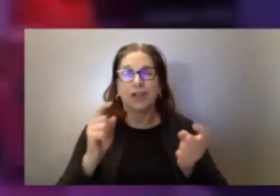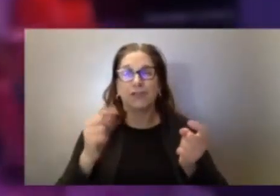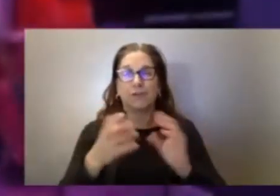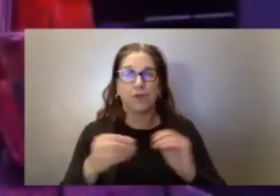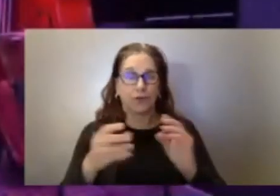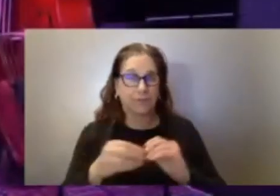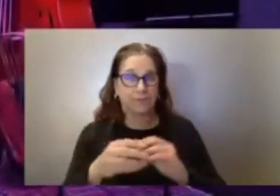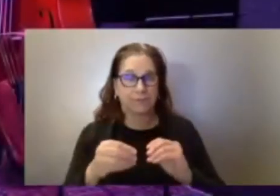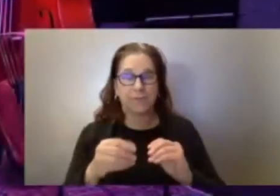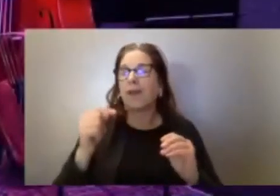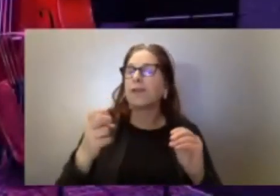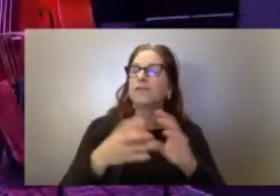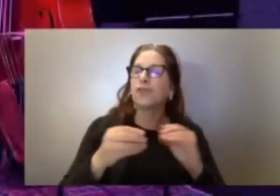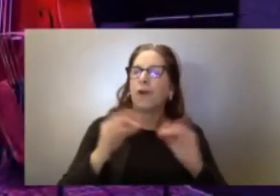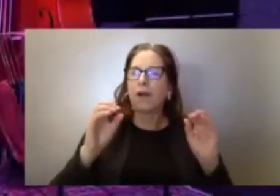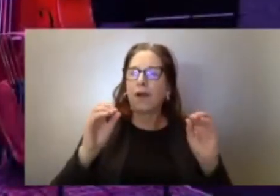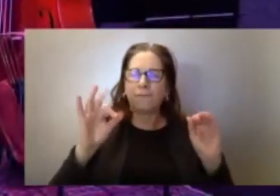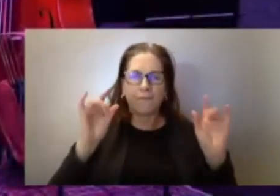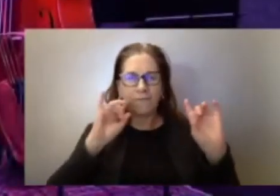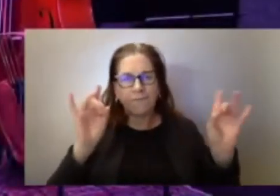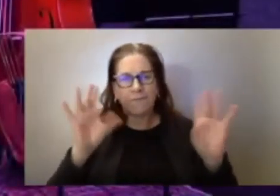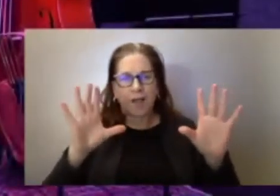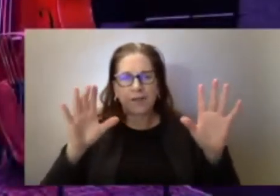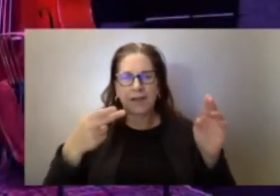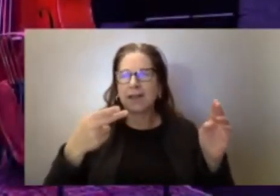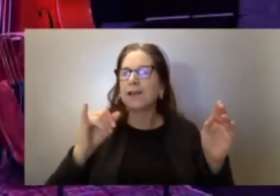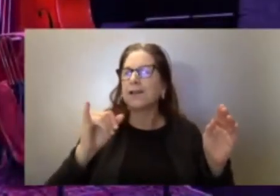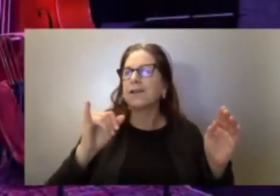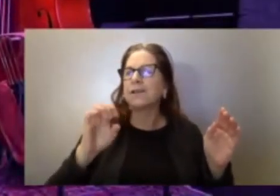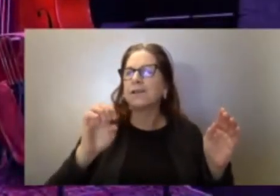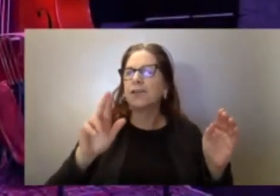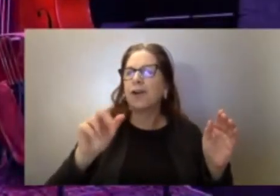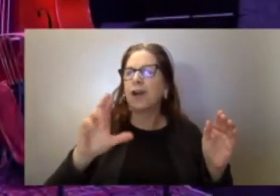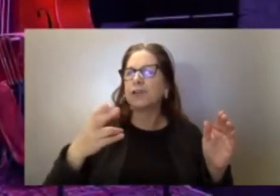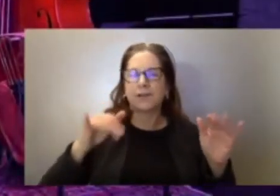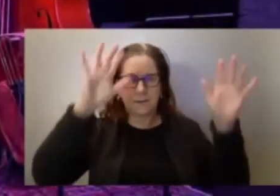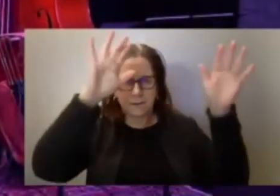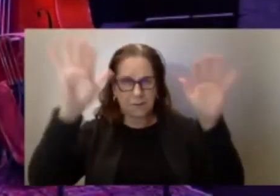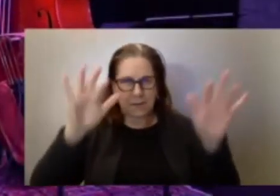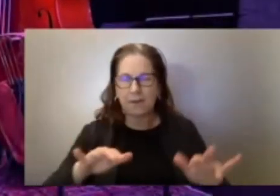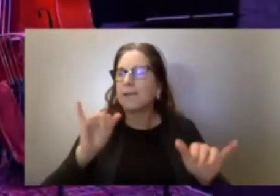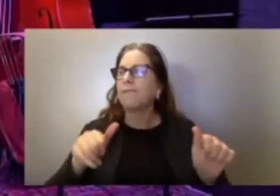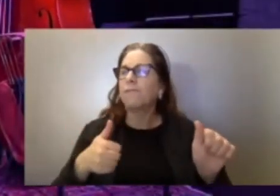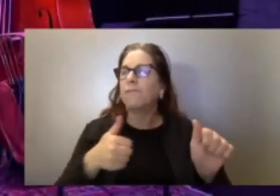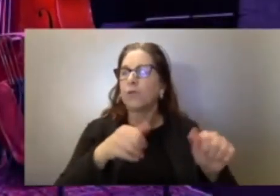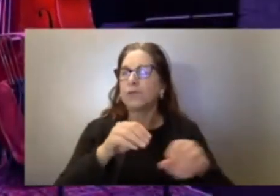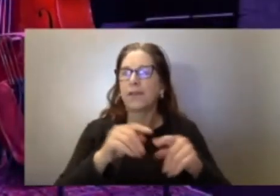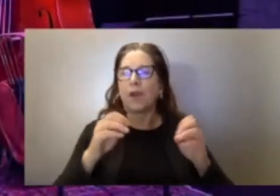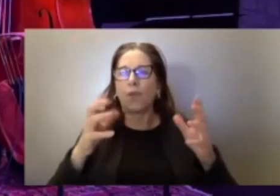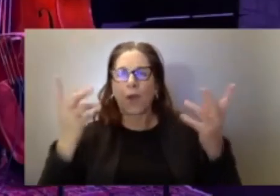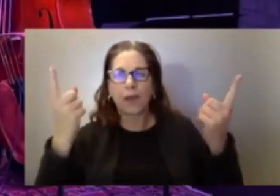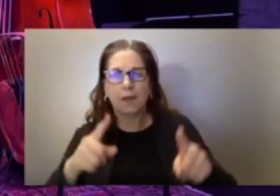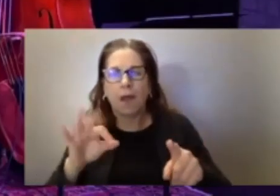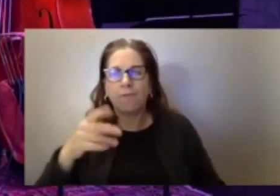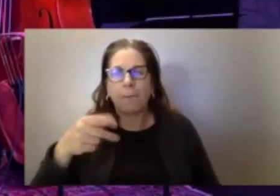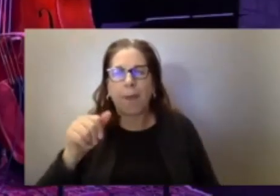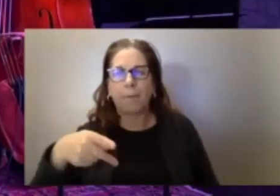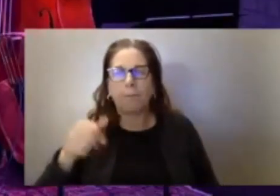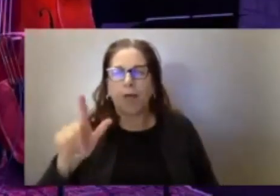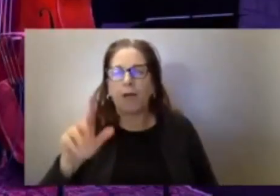can change the story. The story of a violent hierarchy that follows in the wake of the papal bulls, proclaiming